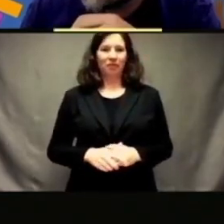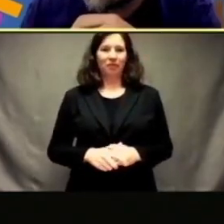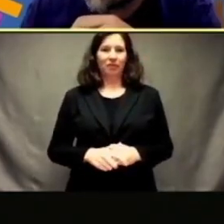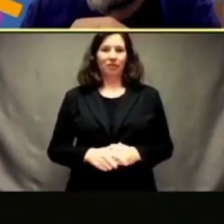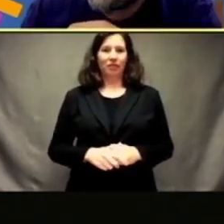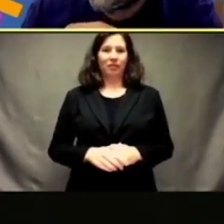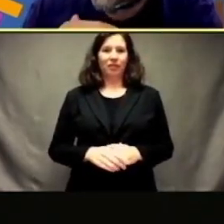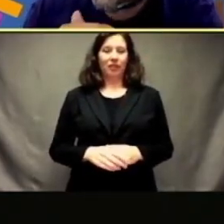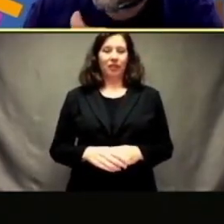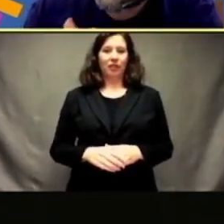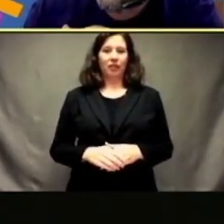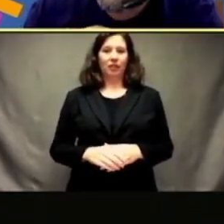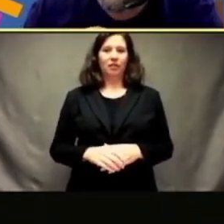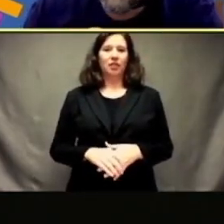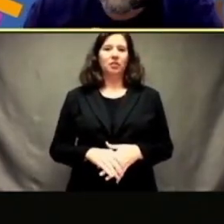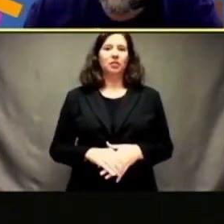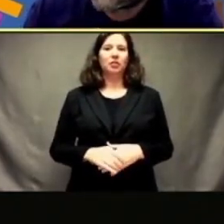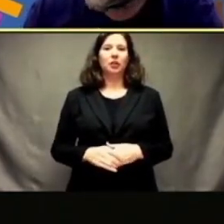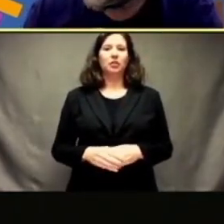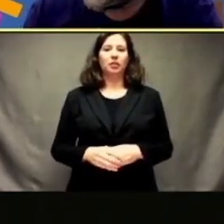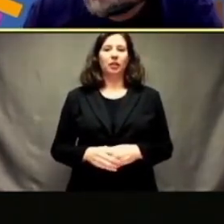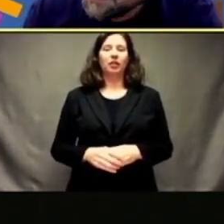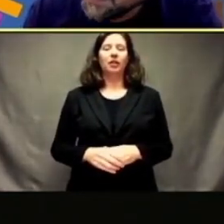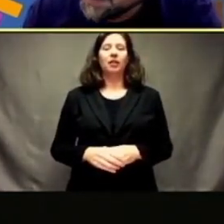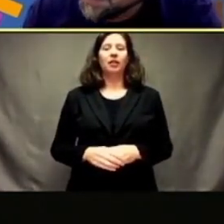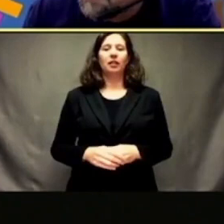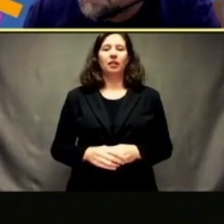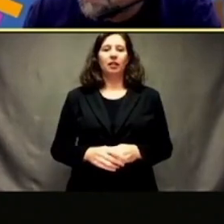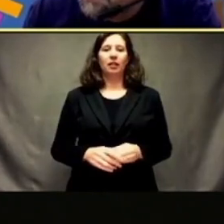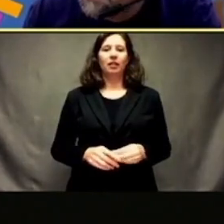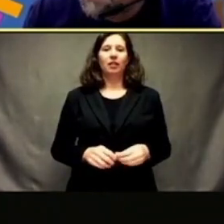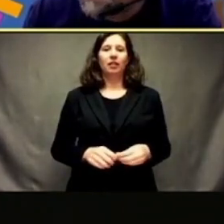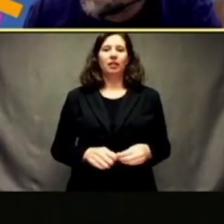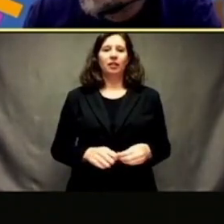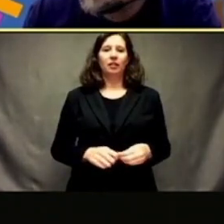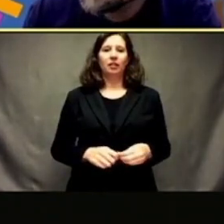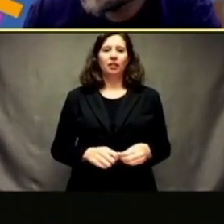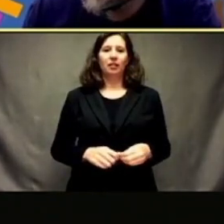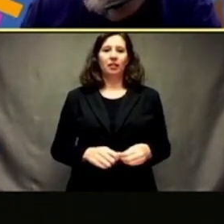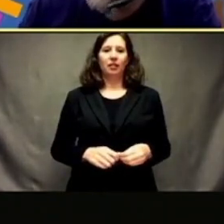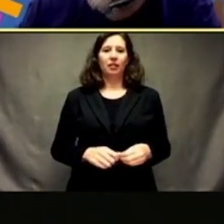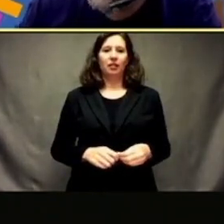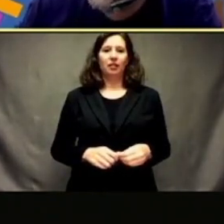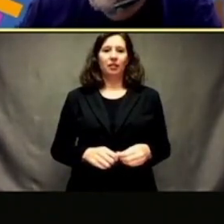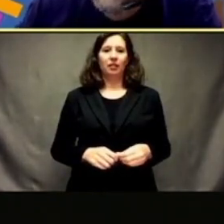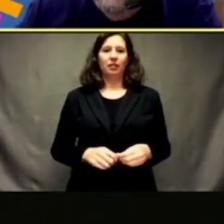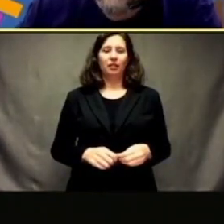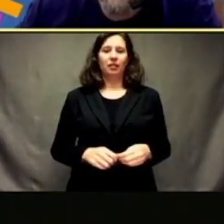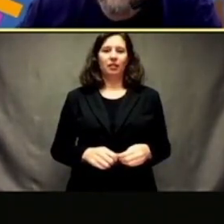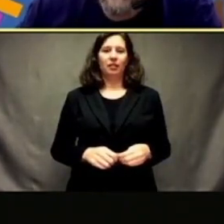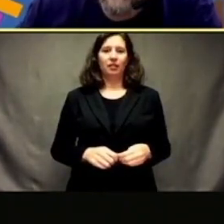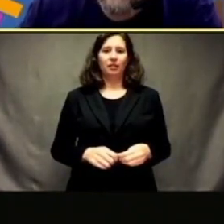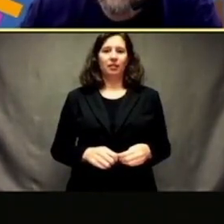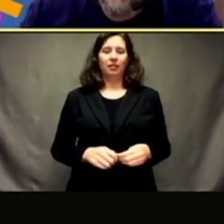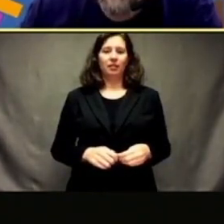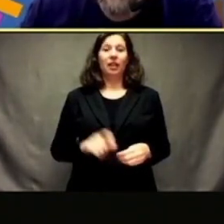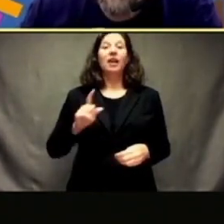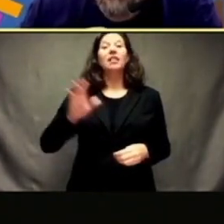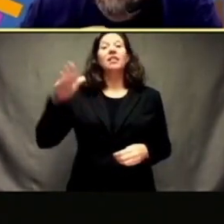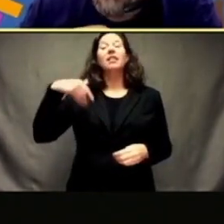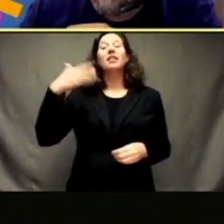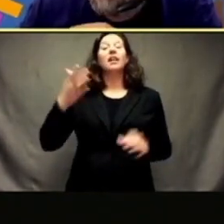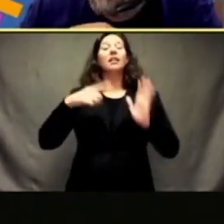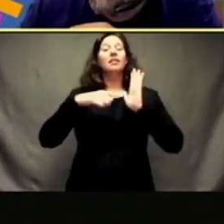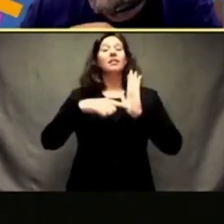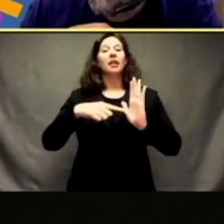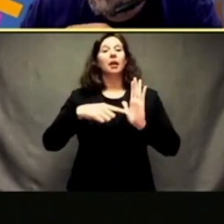Great. So I think we have to move forward because we have 2 more examples. The next examples, I guess we are going to